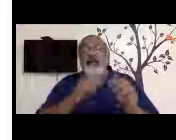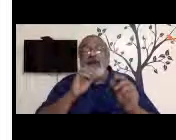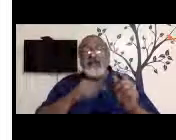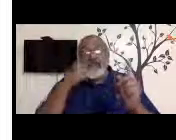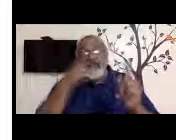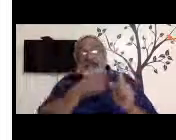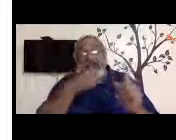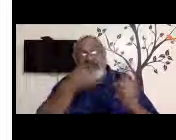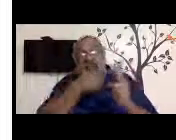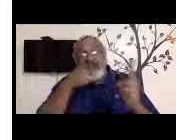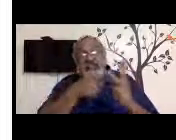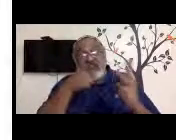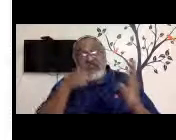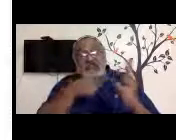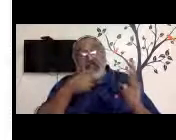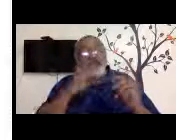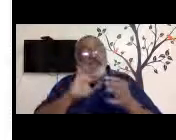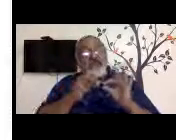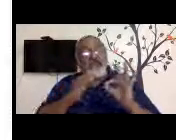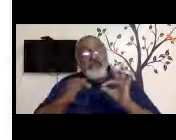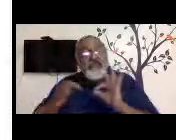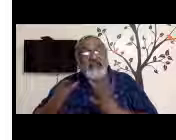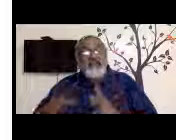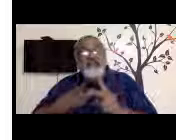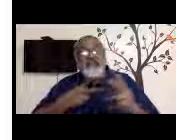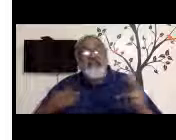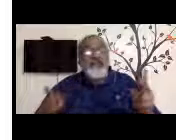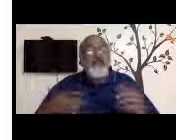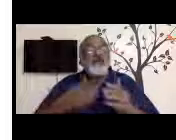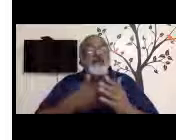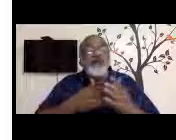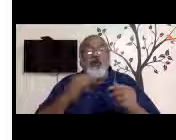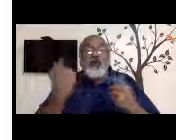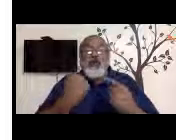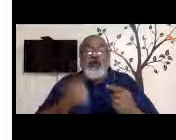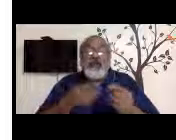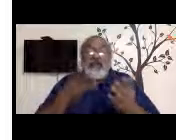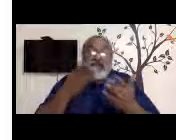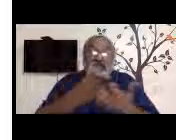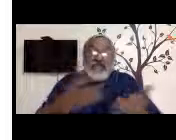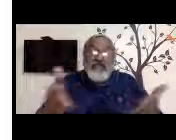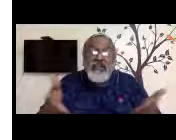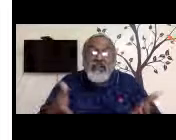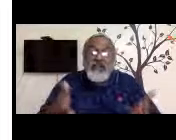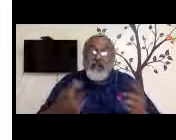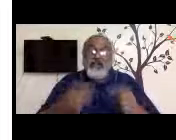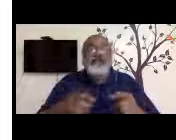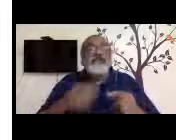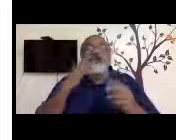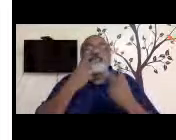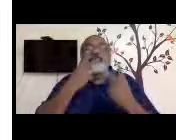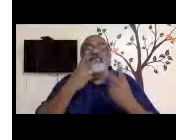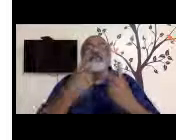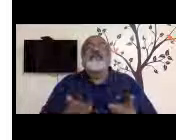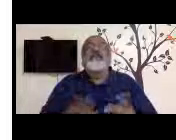the illness or the syndrome of the condition. So that multi-dimensional approach is missing in